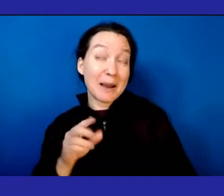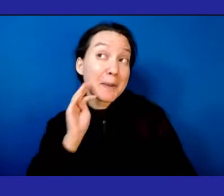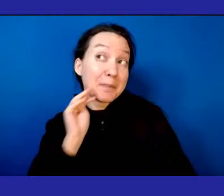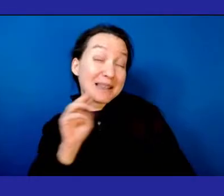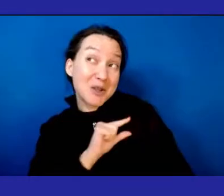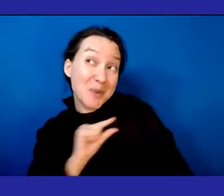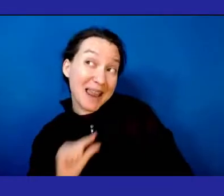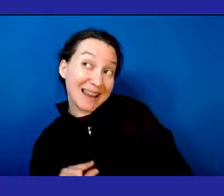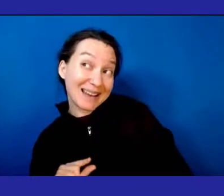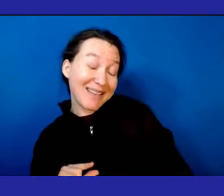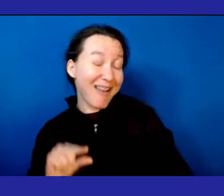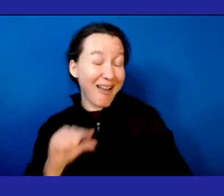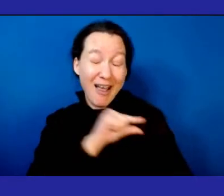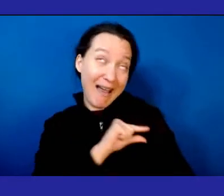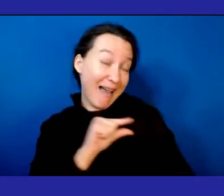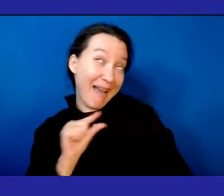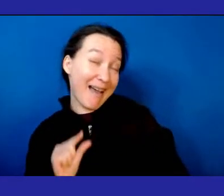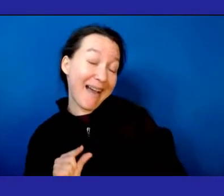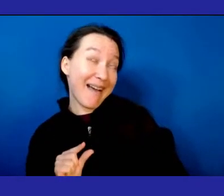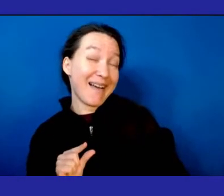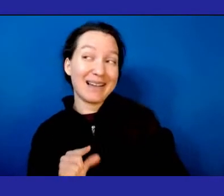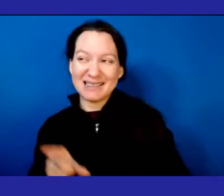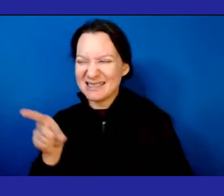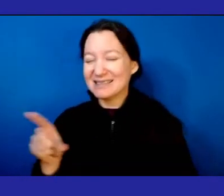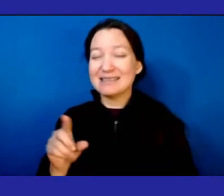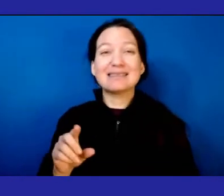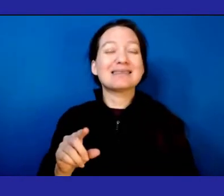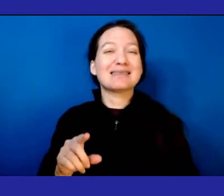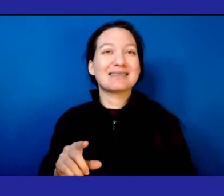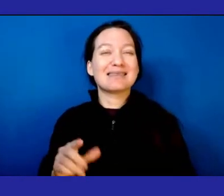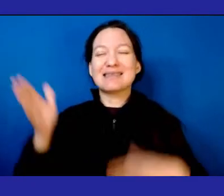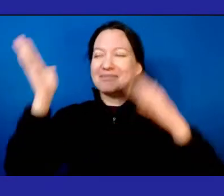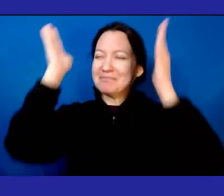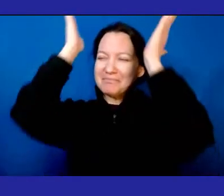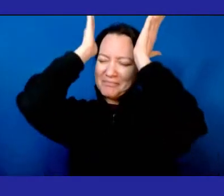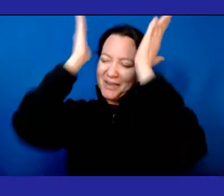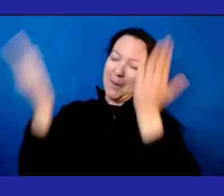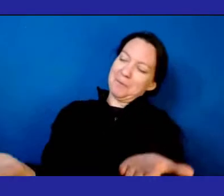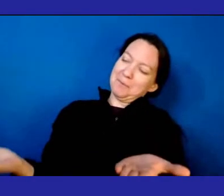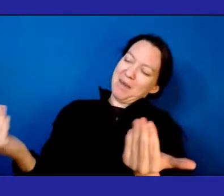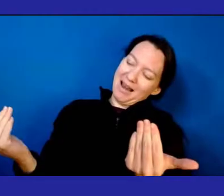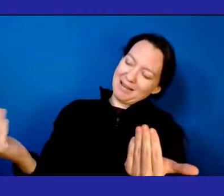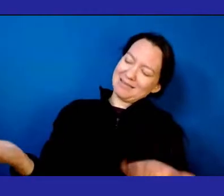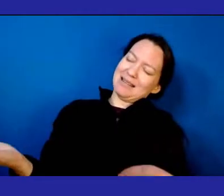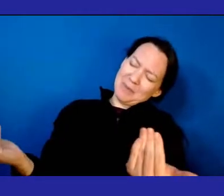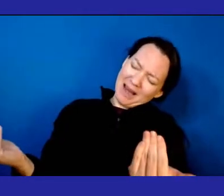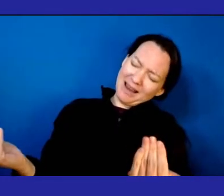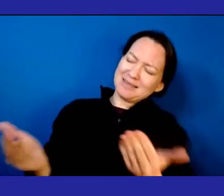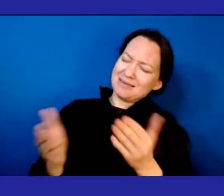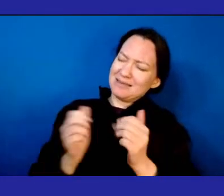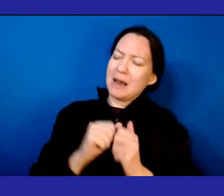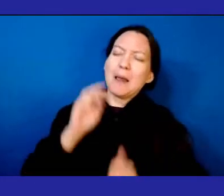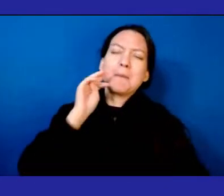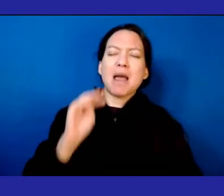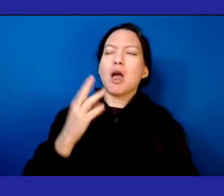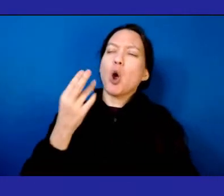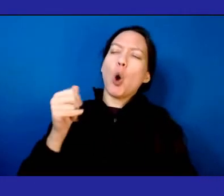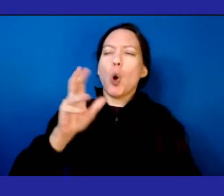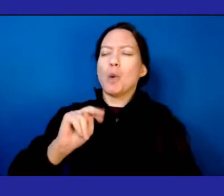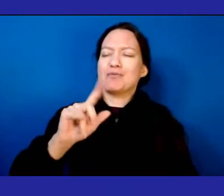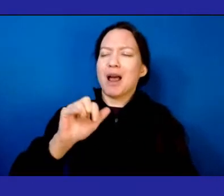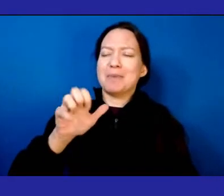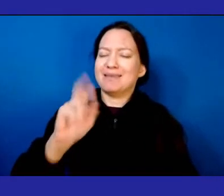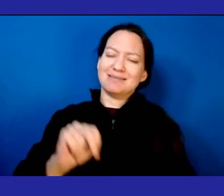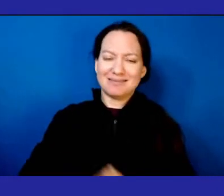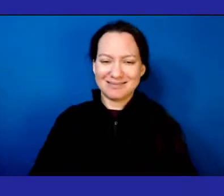Miss Queens is the queen. Come on, Miss Hogan Robin. Yes,